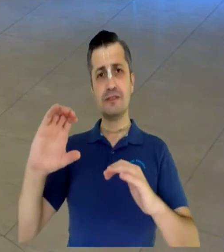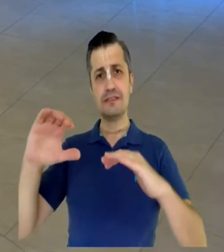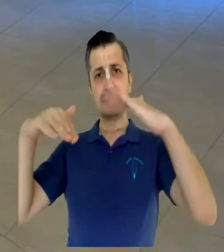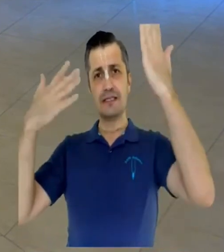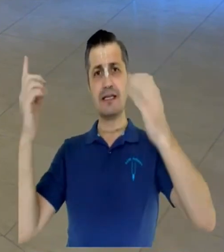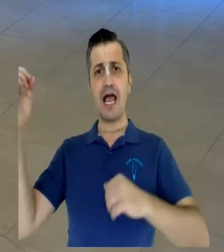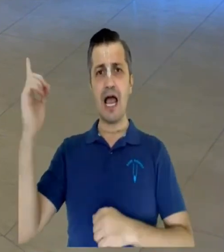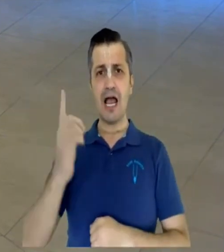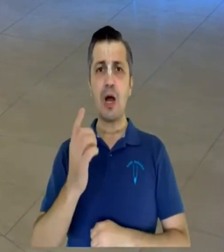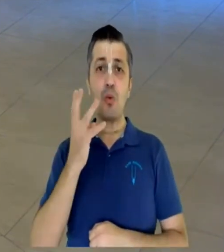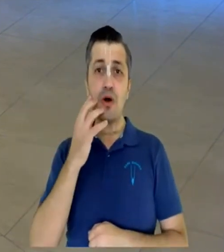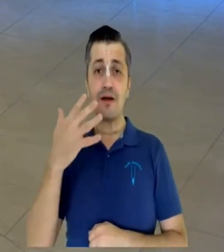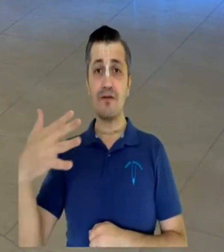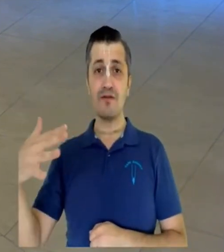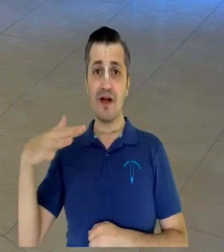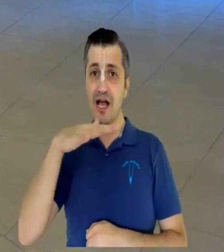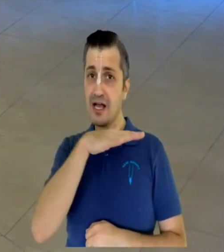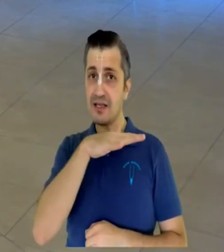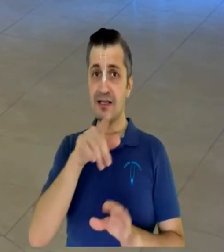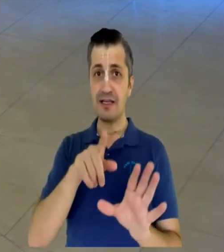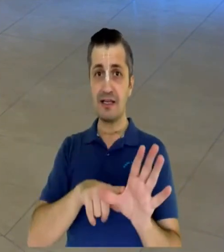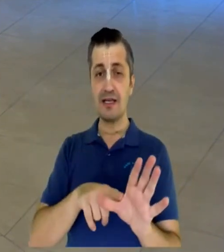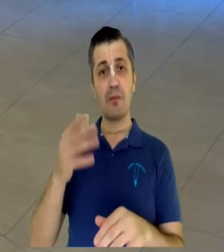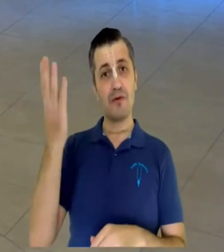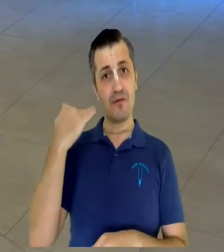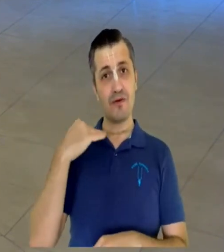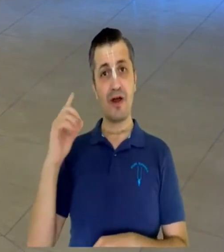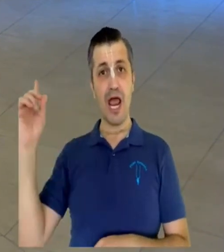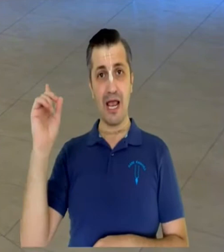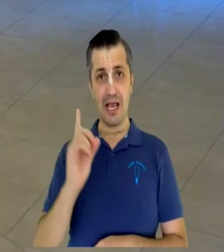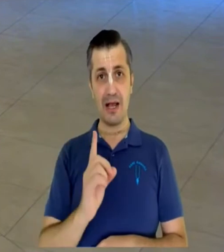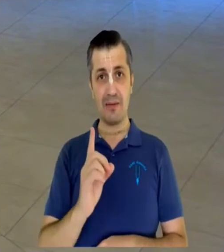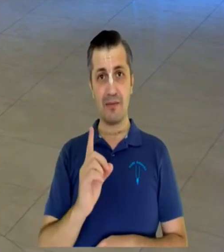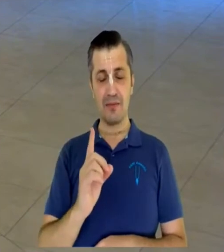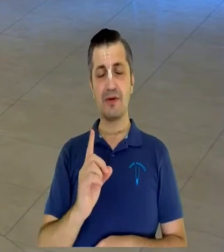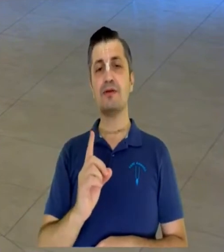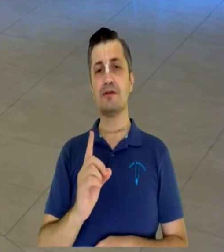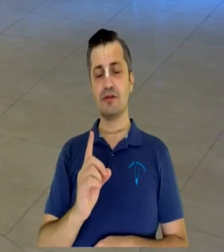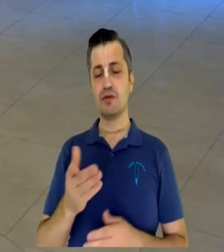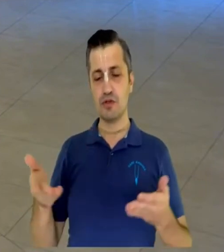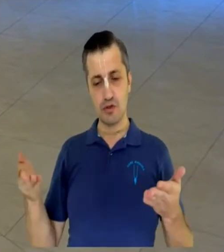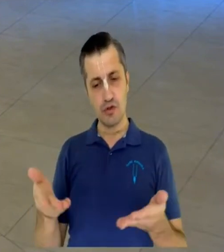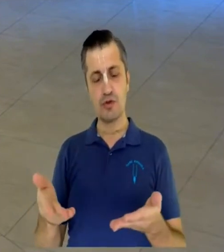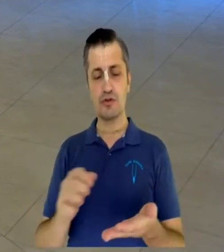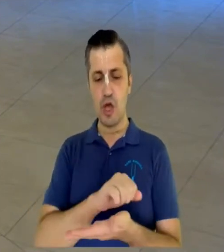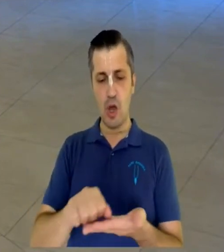movement, which means to actually to glorify the Lord and to chant the Lord's holy